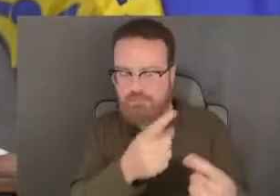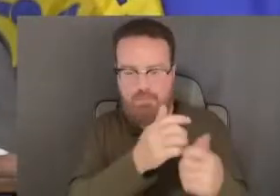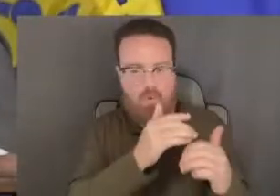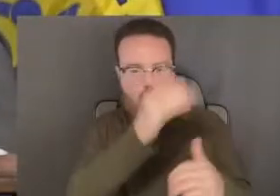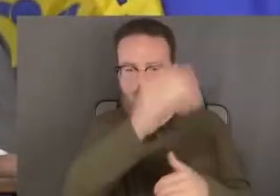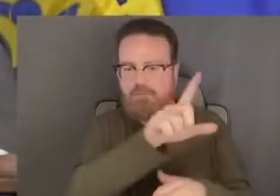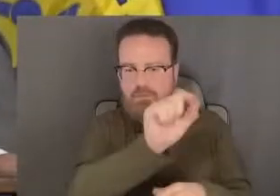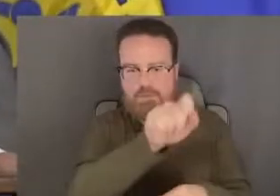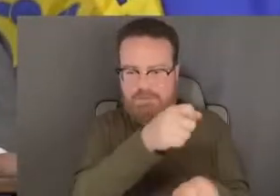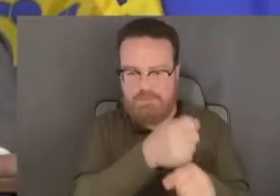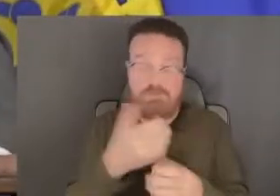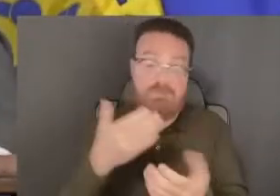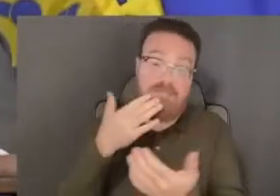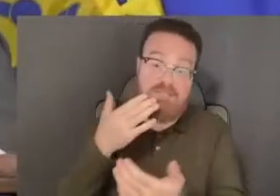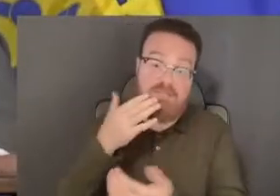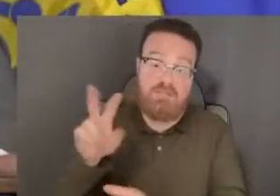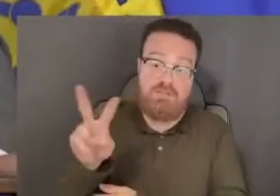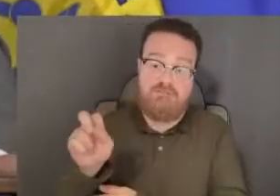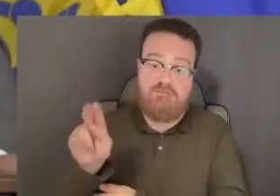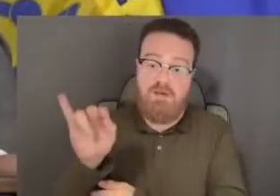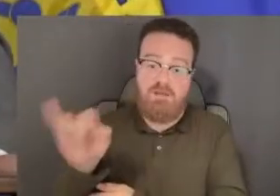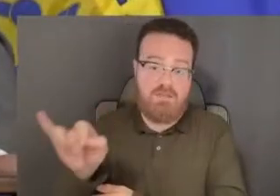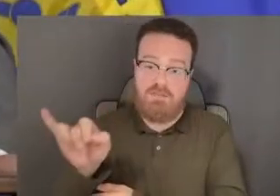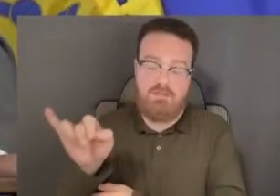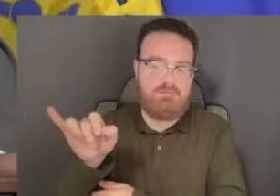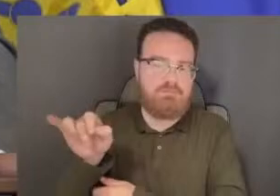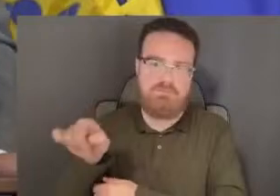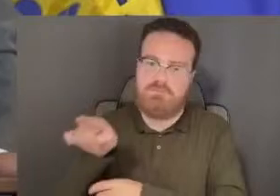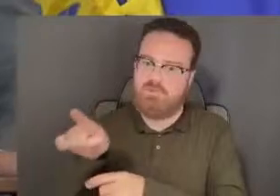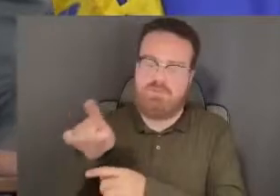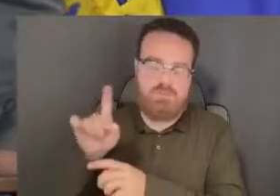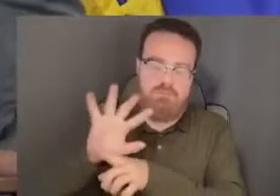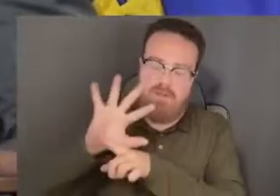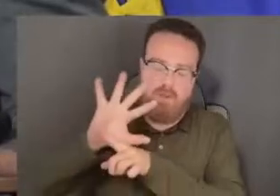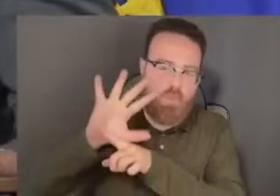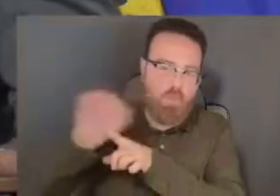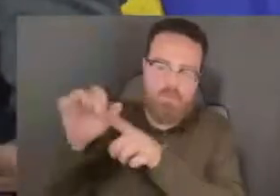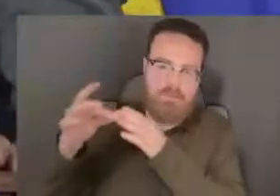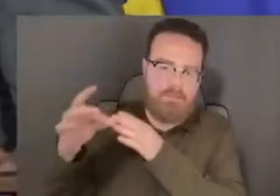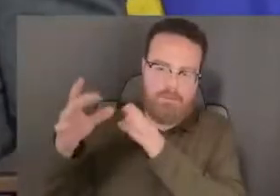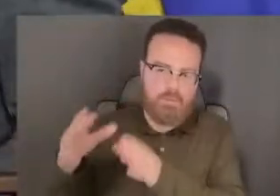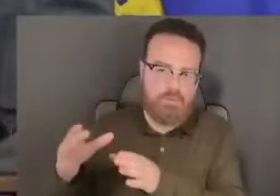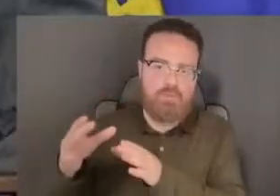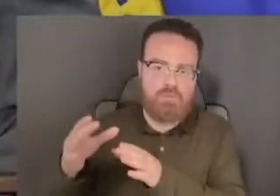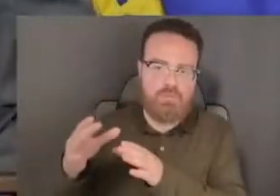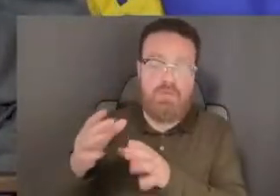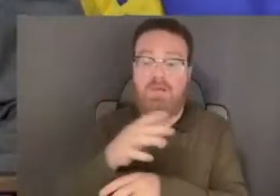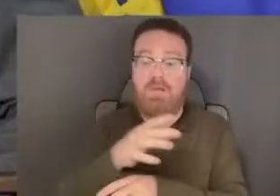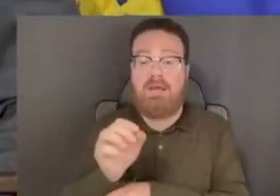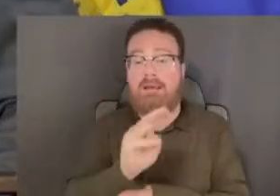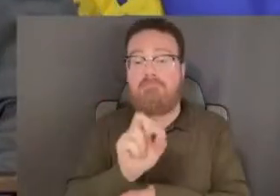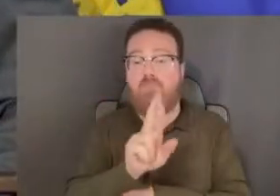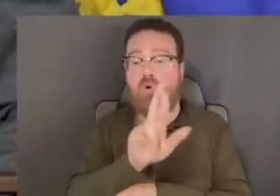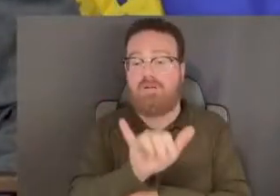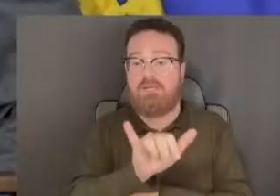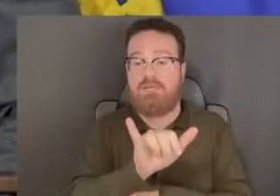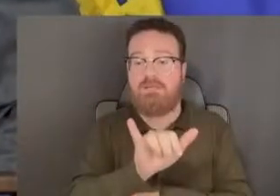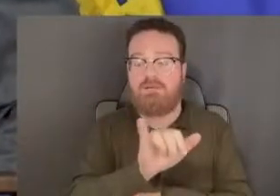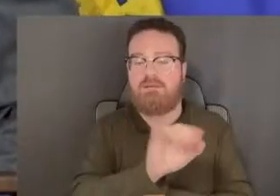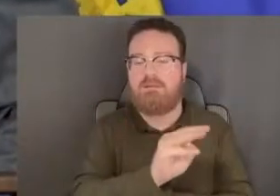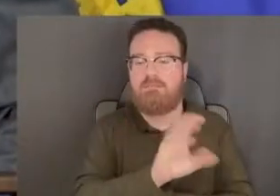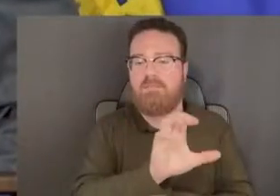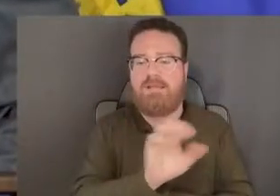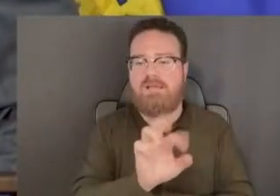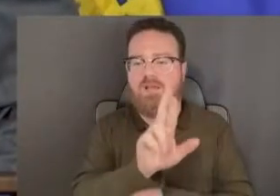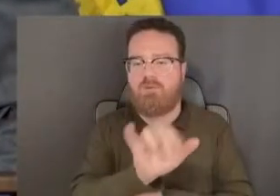Harry, who's been an extraordinary leader. And then Marty McCary, I'm so